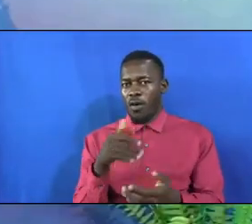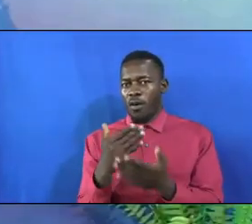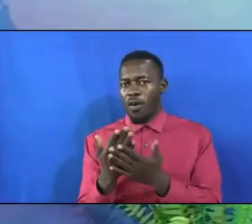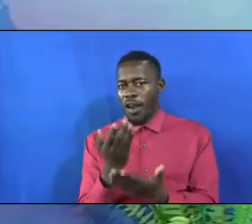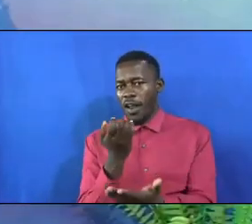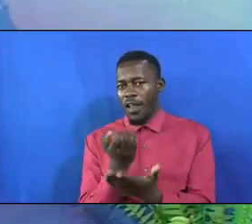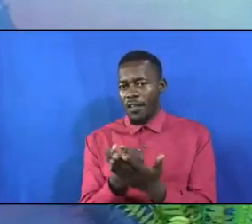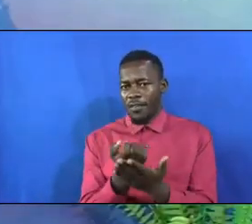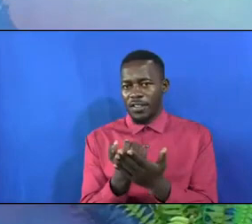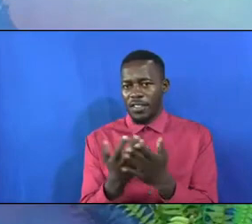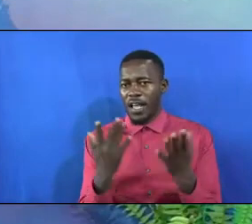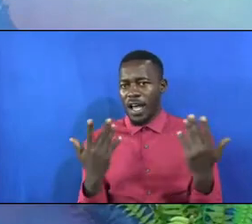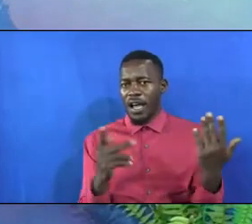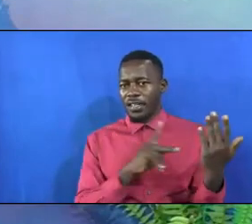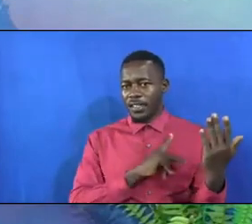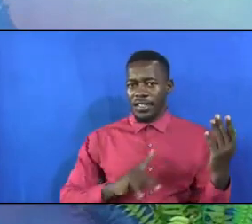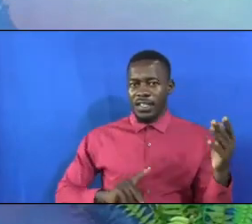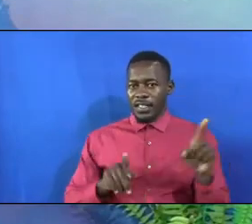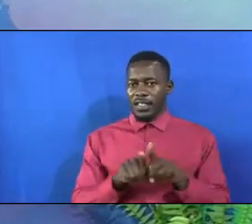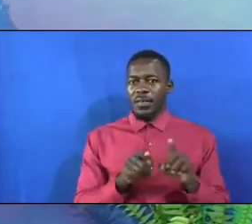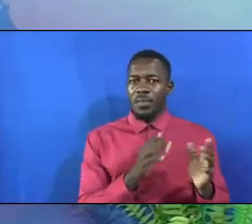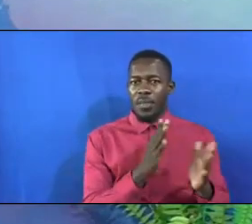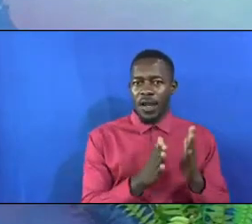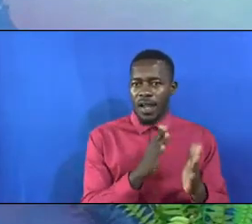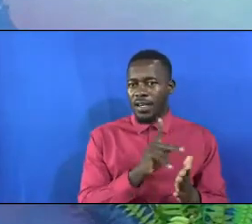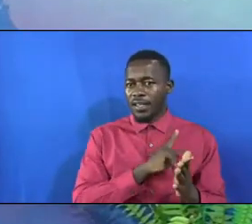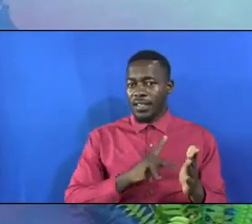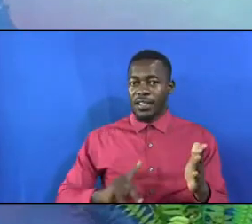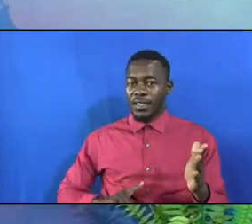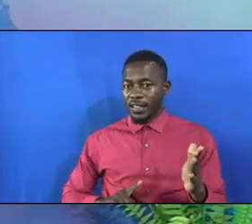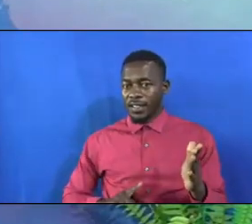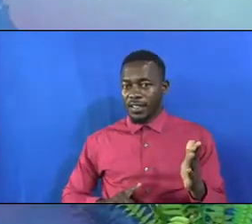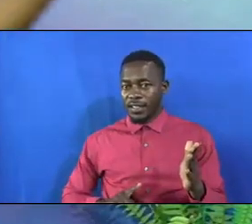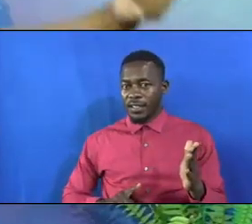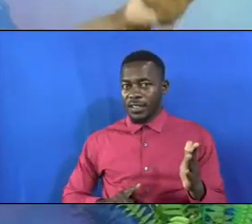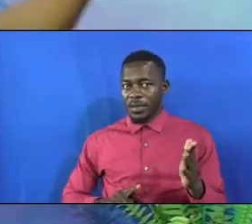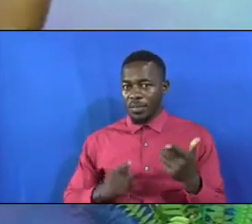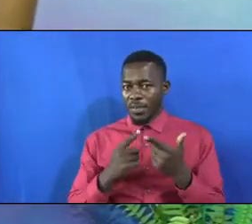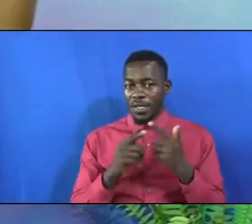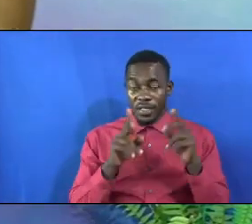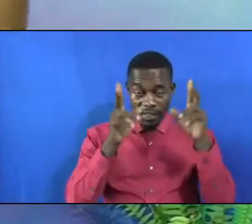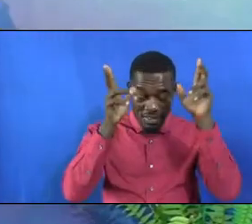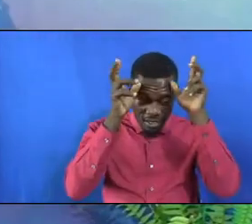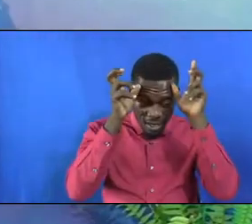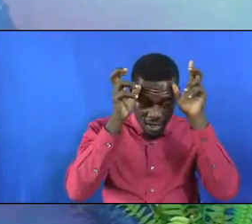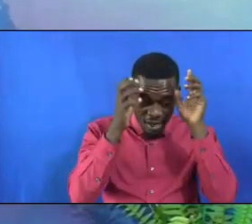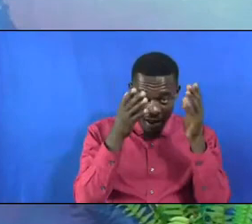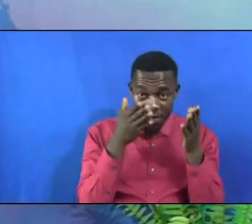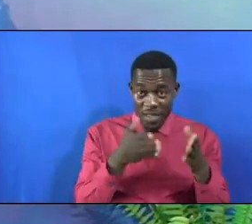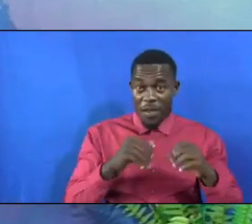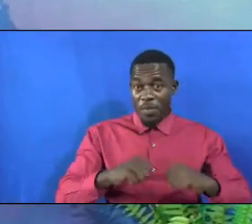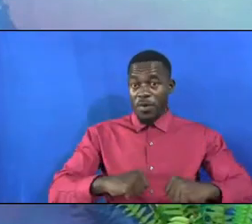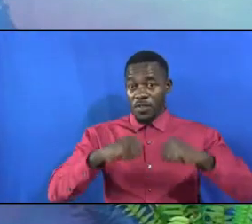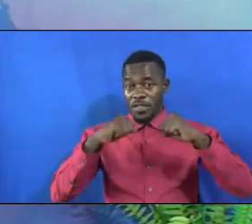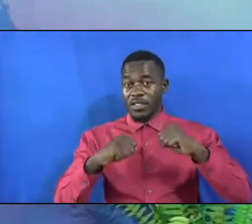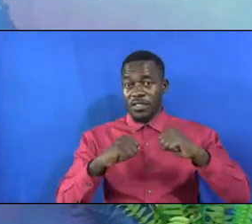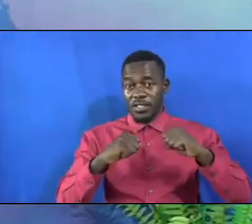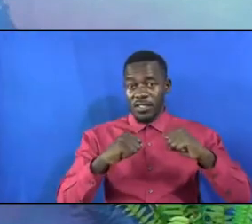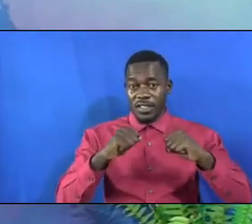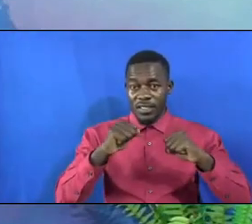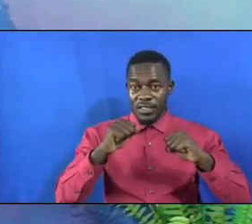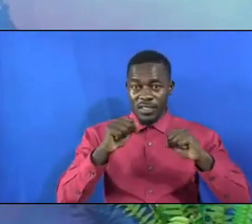as the hand of the king and the plan of the king, who was the mastermind? Satan. Satan was the mastermind behind